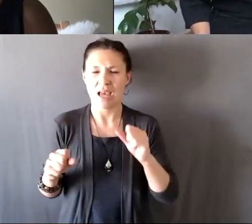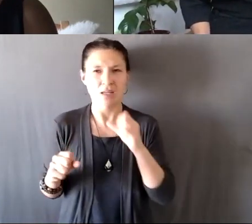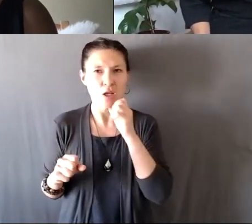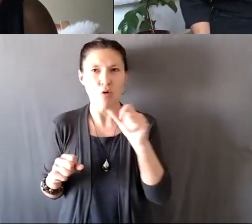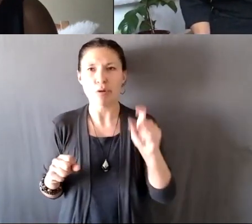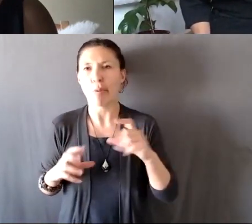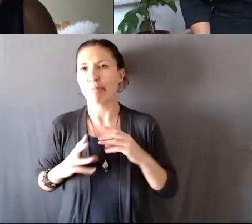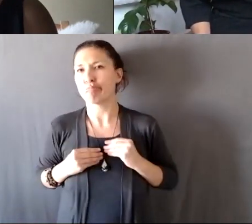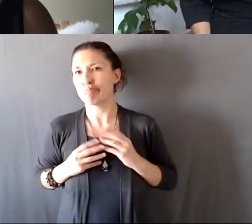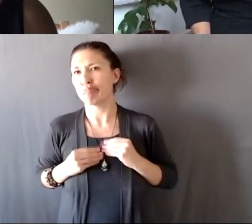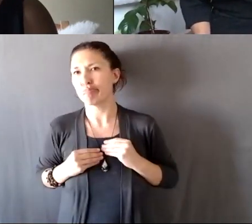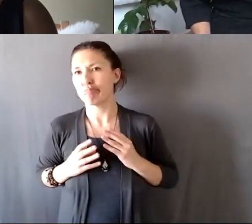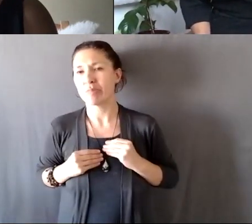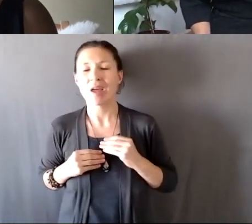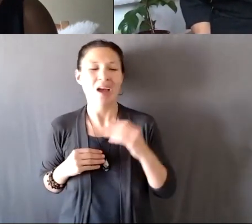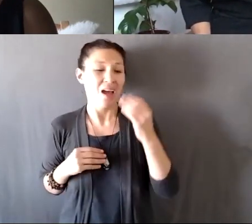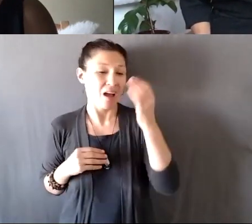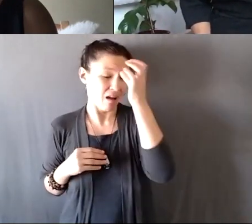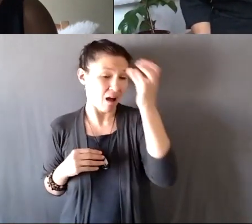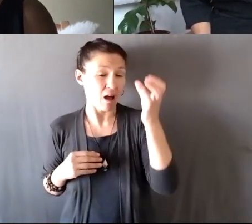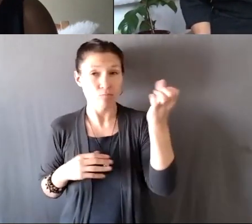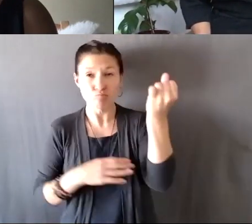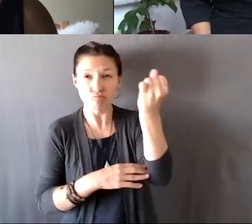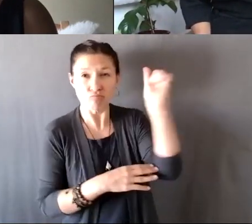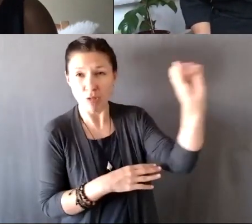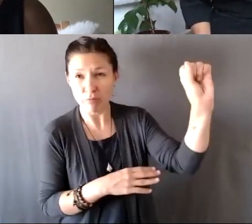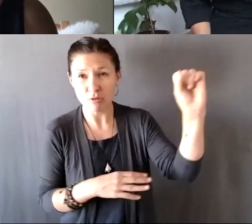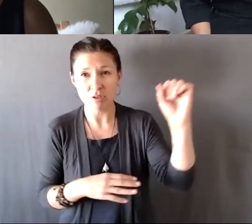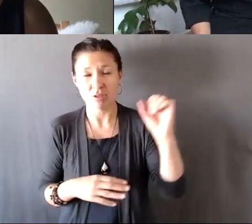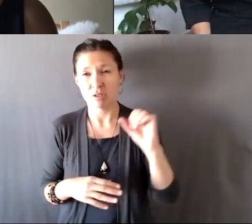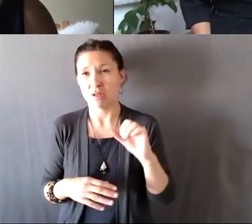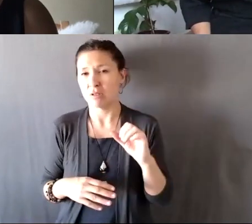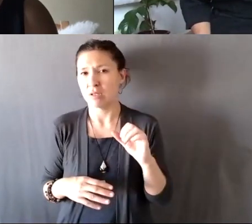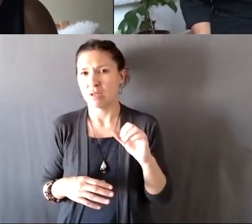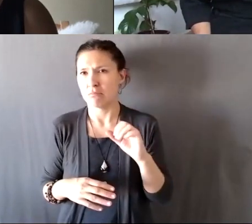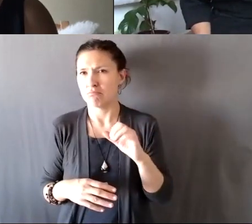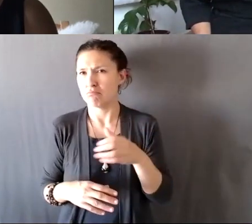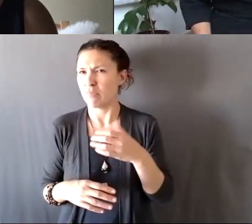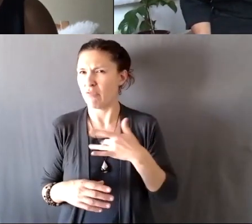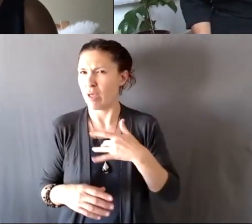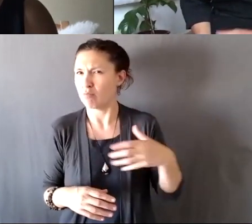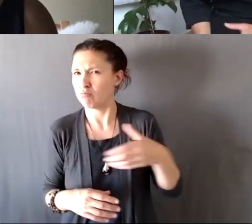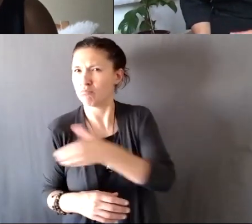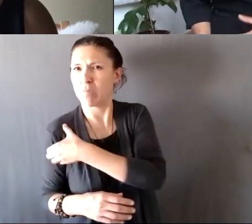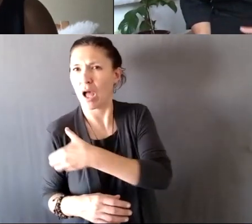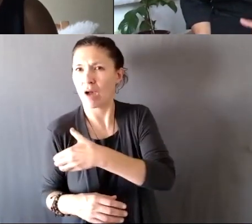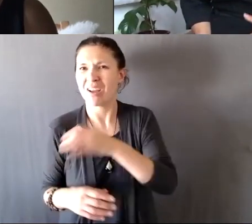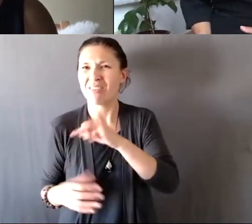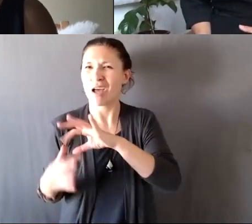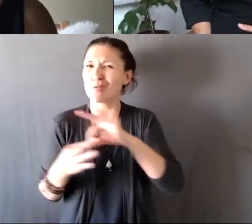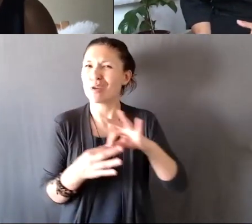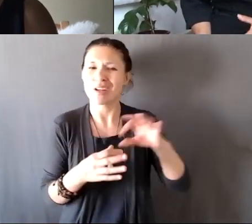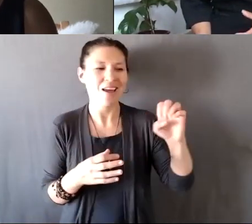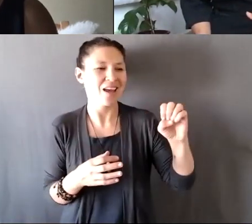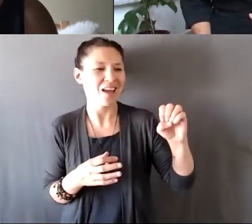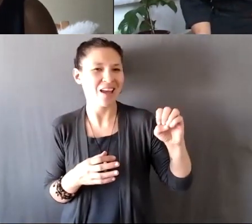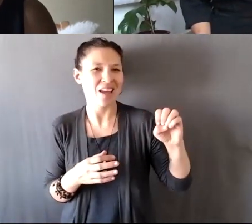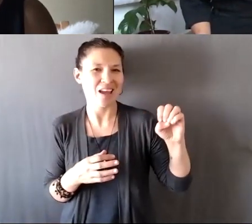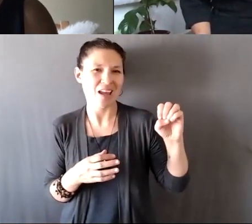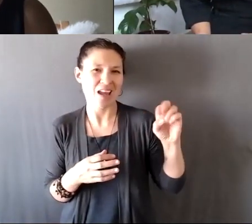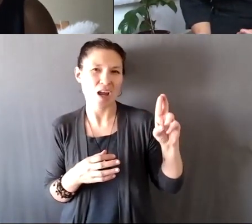revolution and empowerment, in particular for women, is reconnecting to the erotic, is reconnecting to this